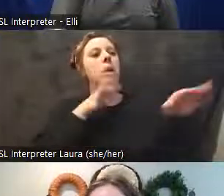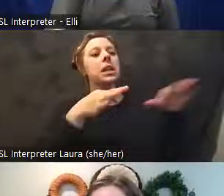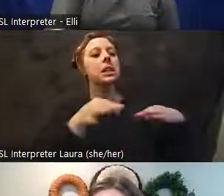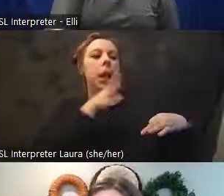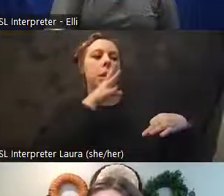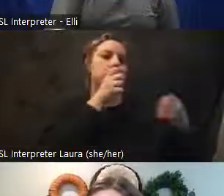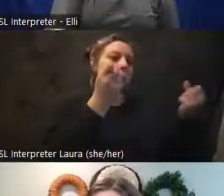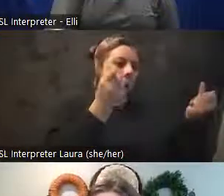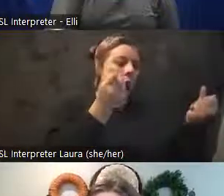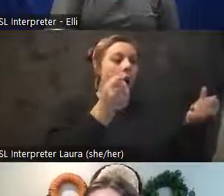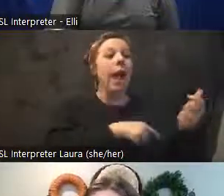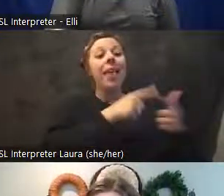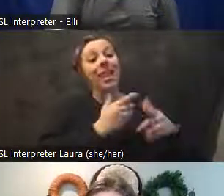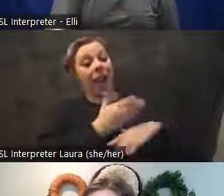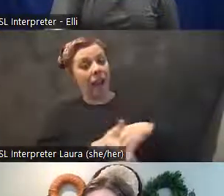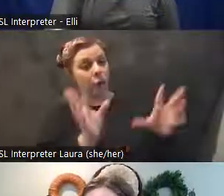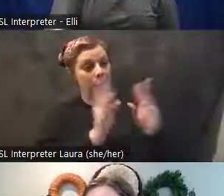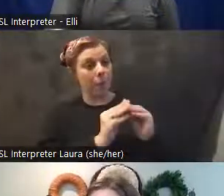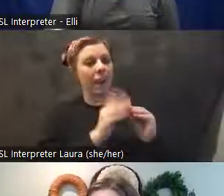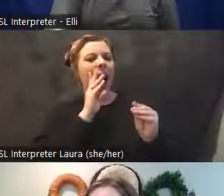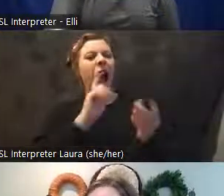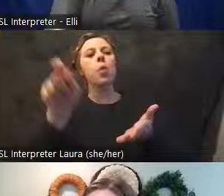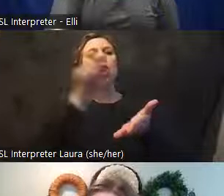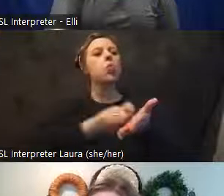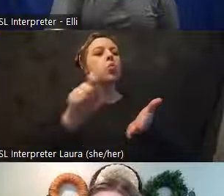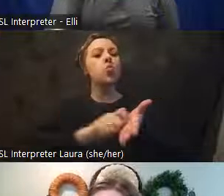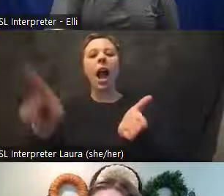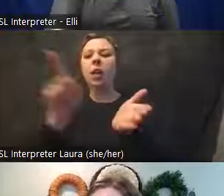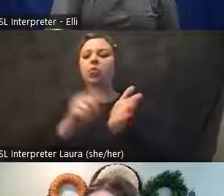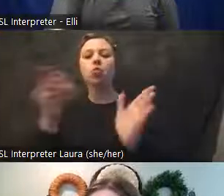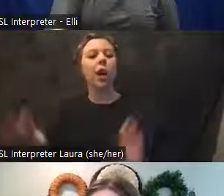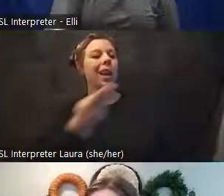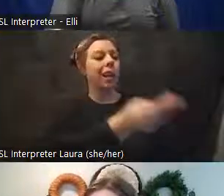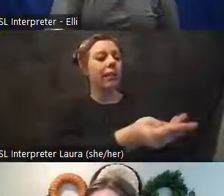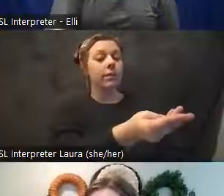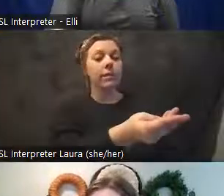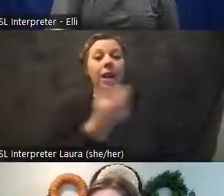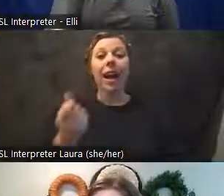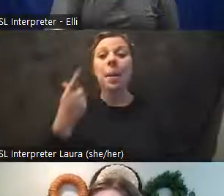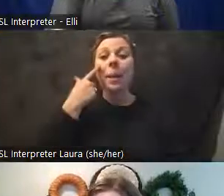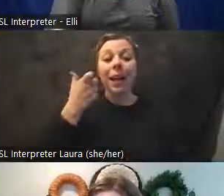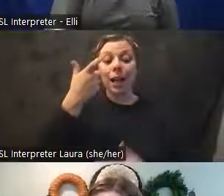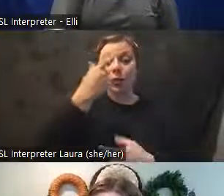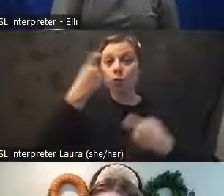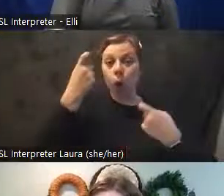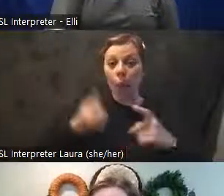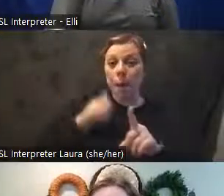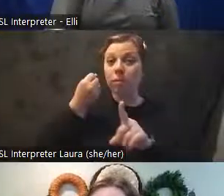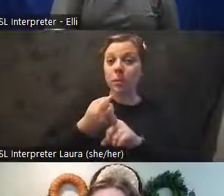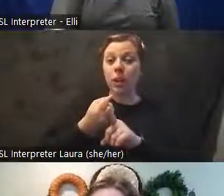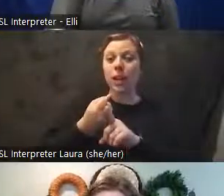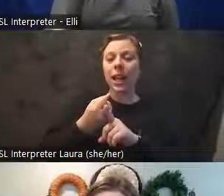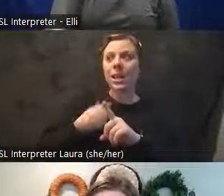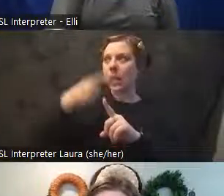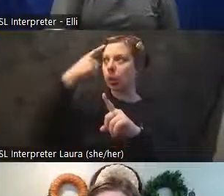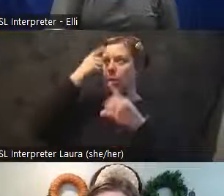What we know about trauma is that many people need multiple modalities because of those executive function issues. So are